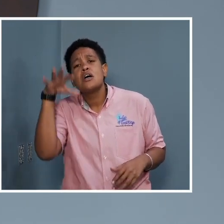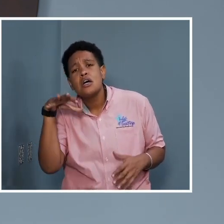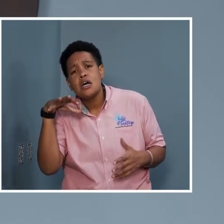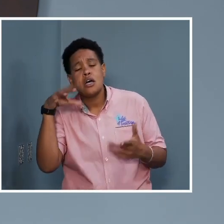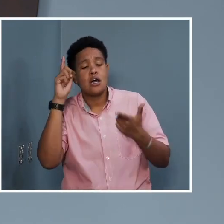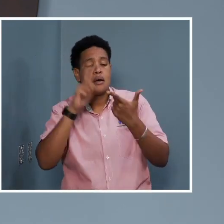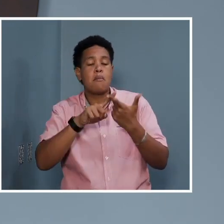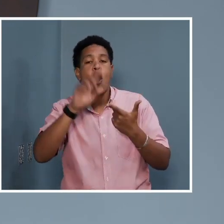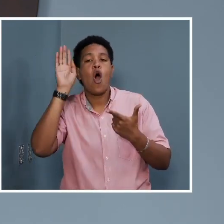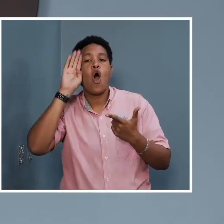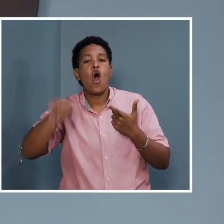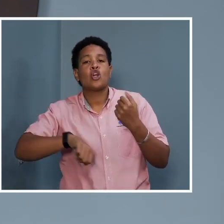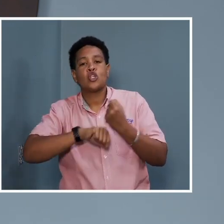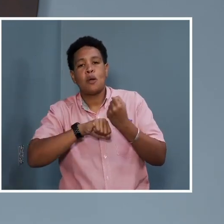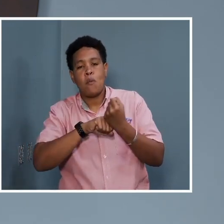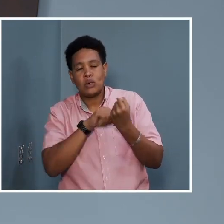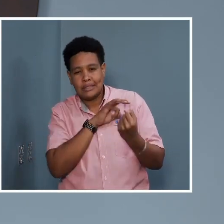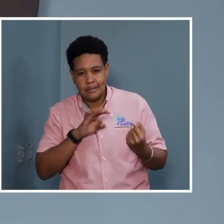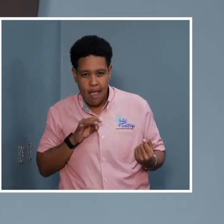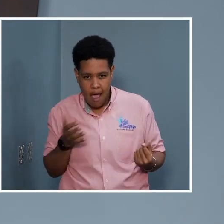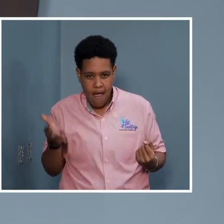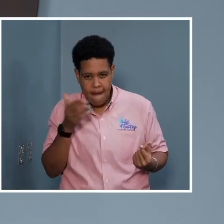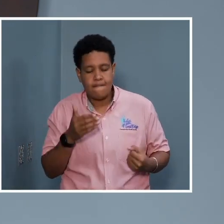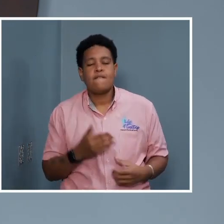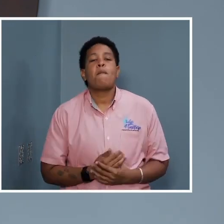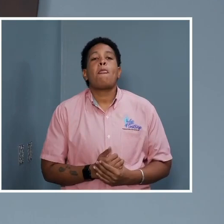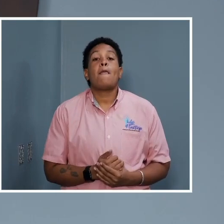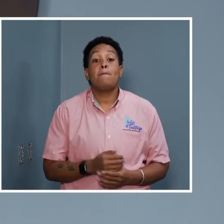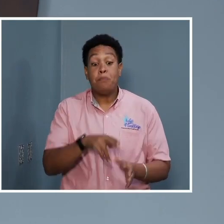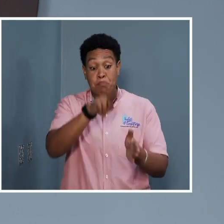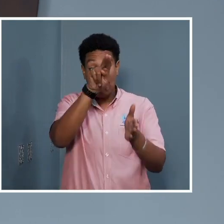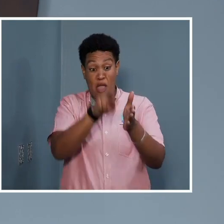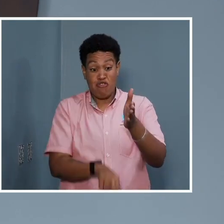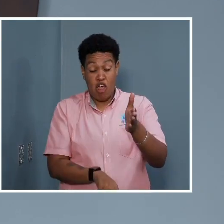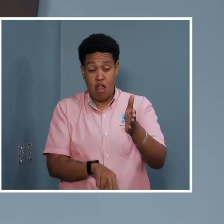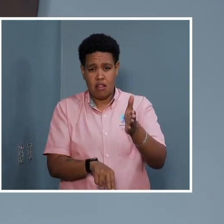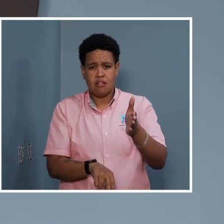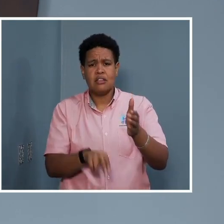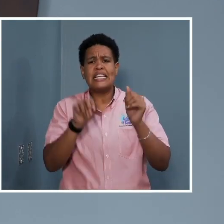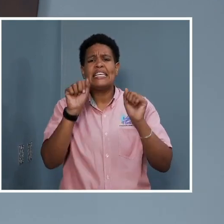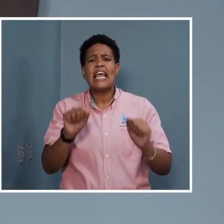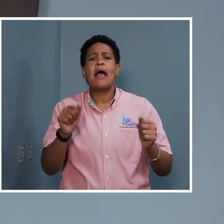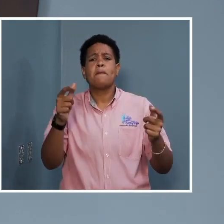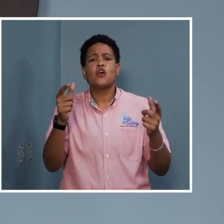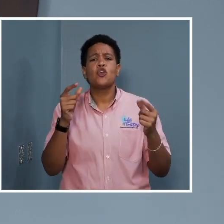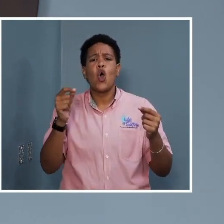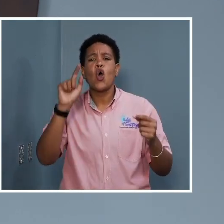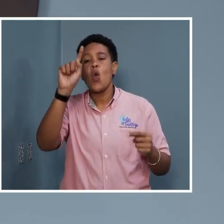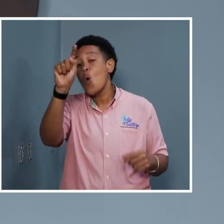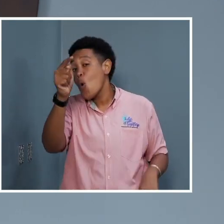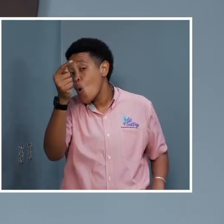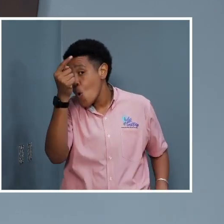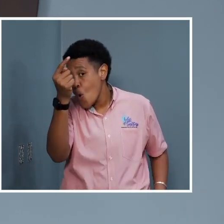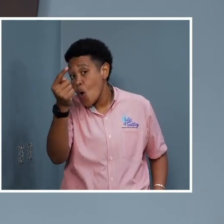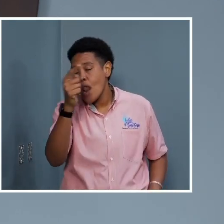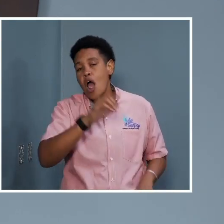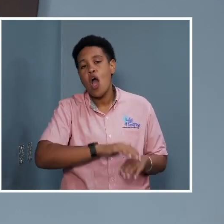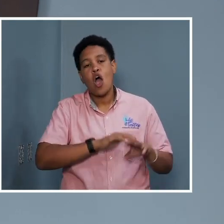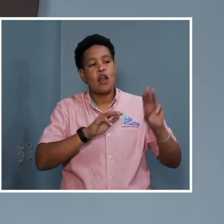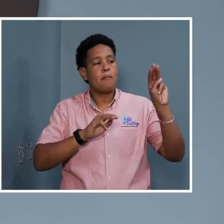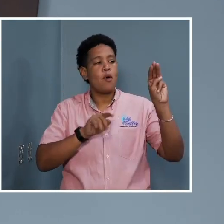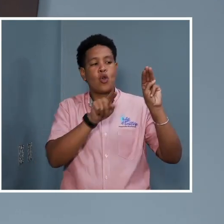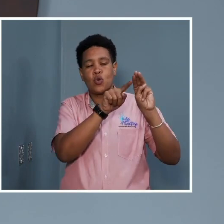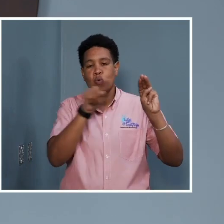any support personnel. Burial can be done only on Mondays